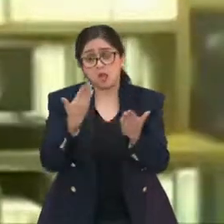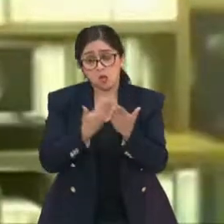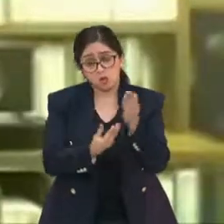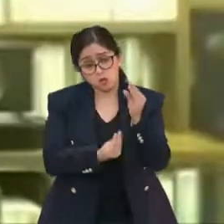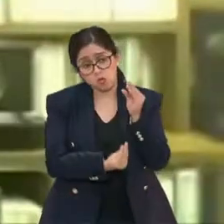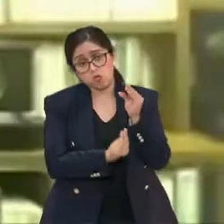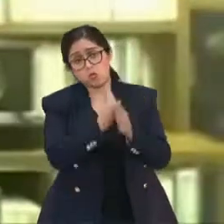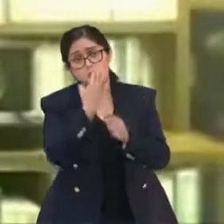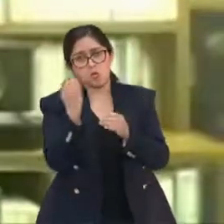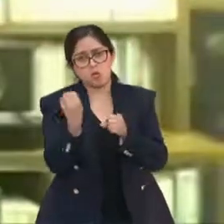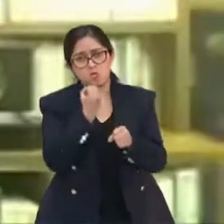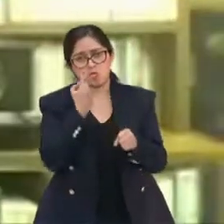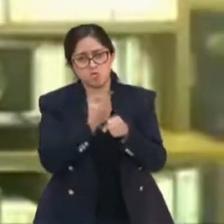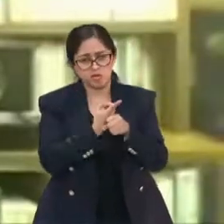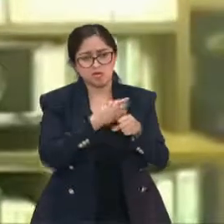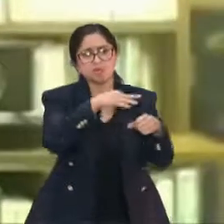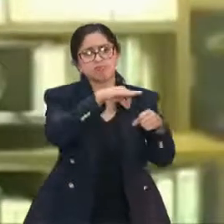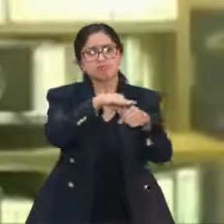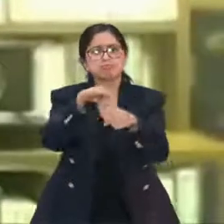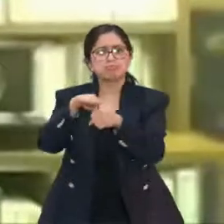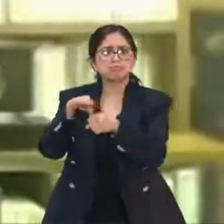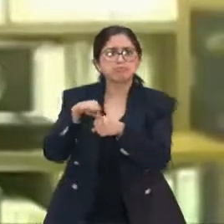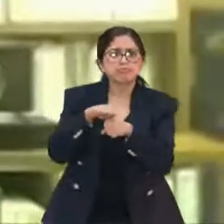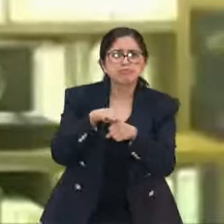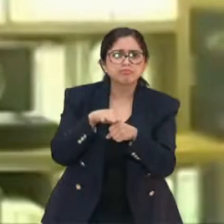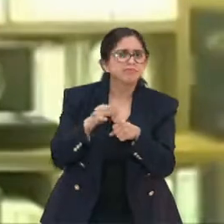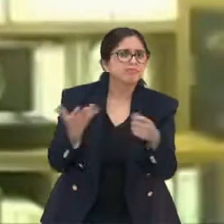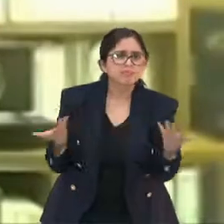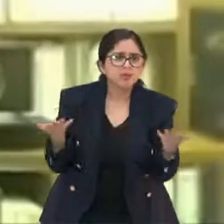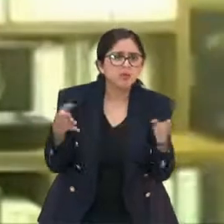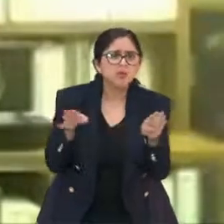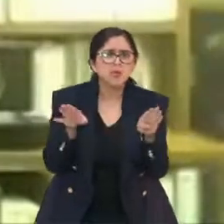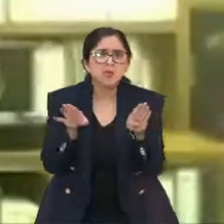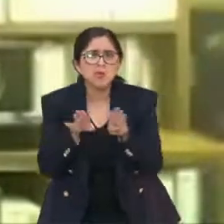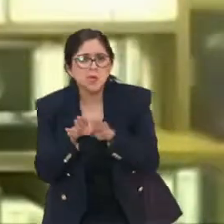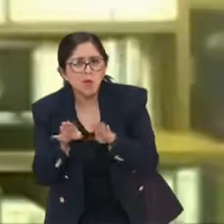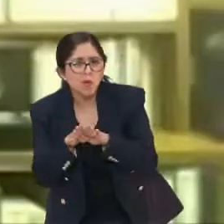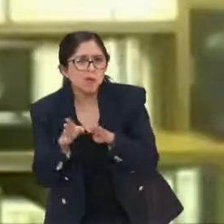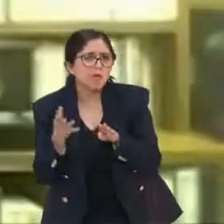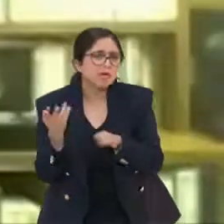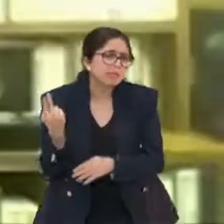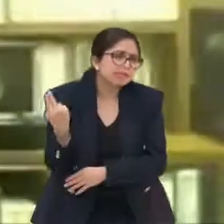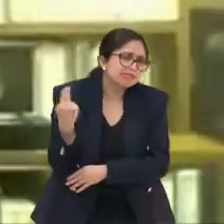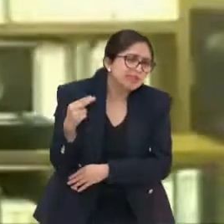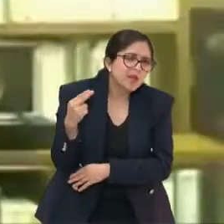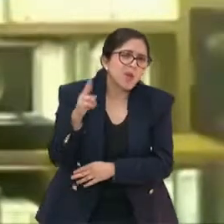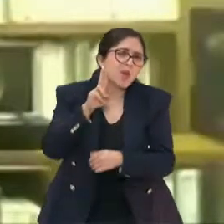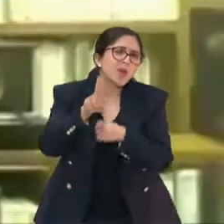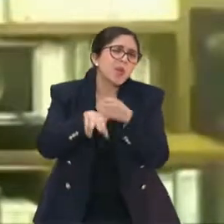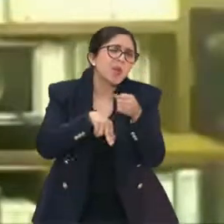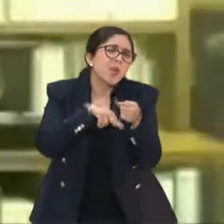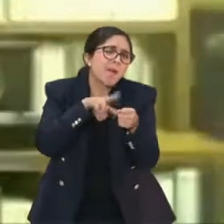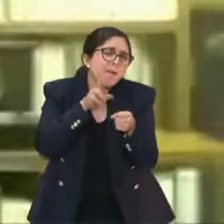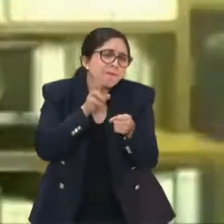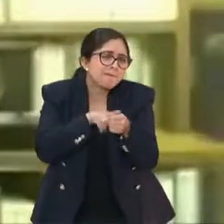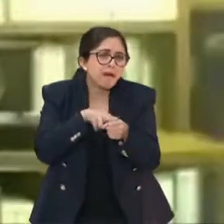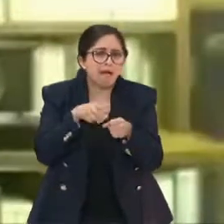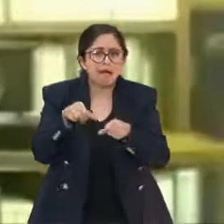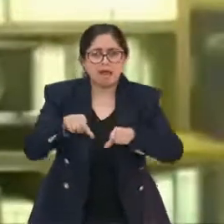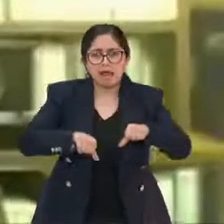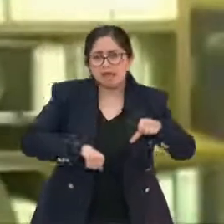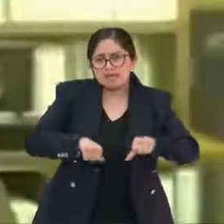and it was incredible. But with these elections, this is being done within a